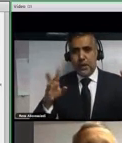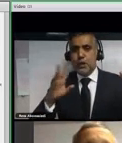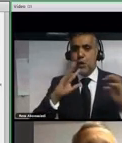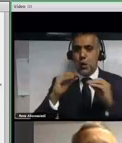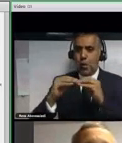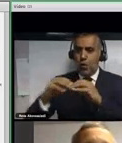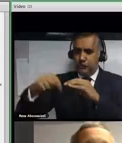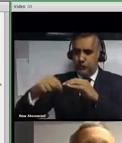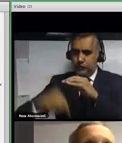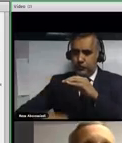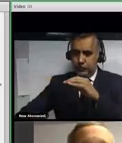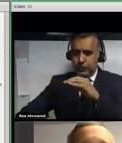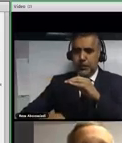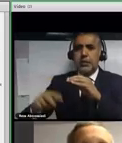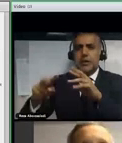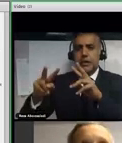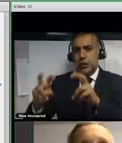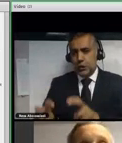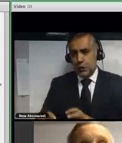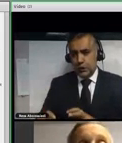little deeper, and we'll talk about those.